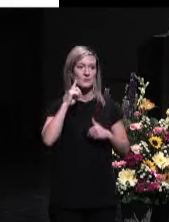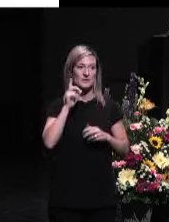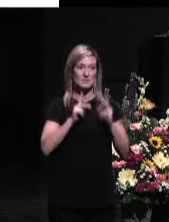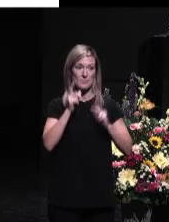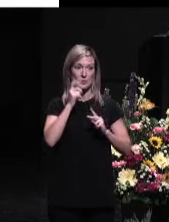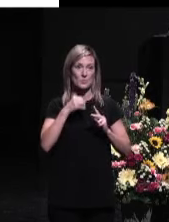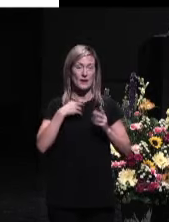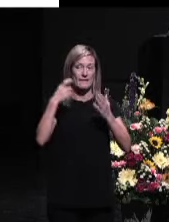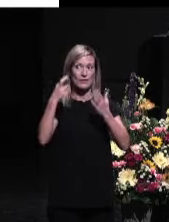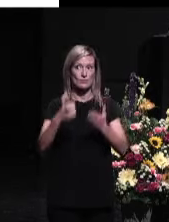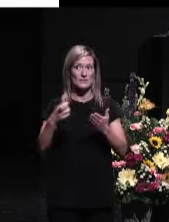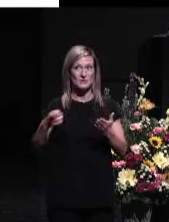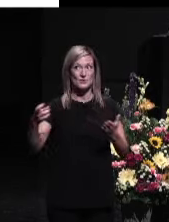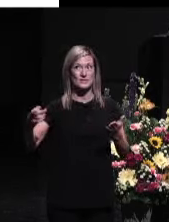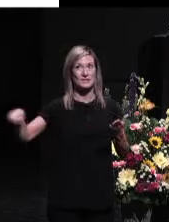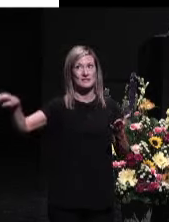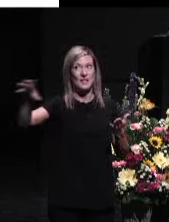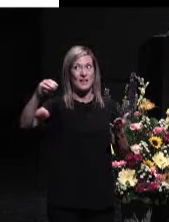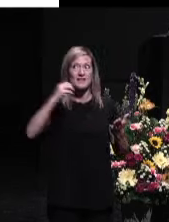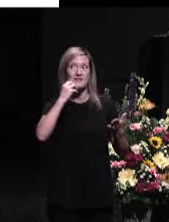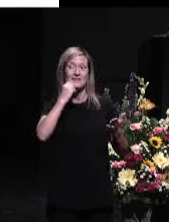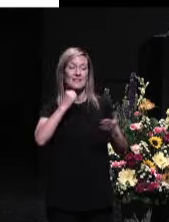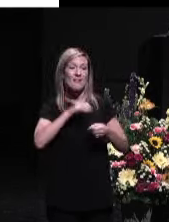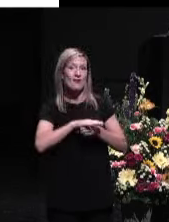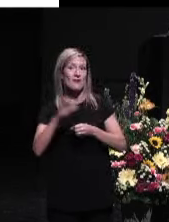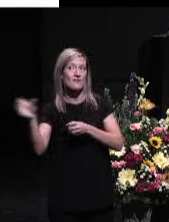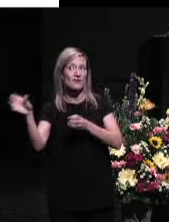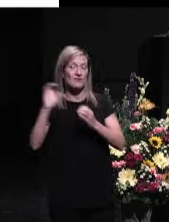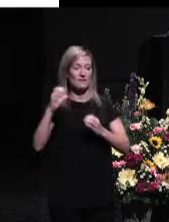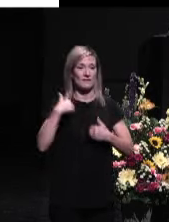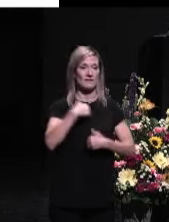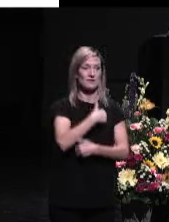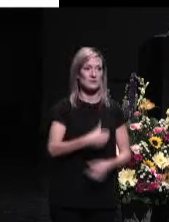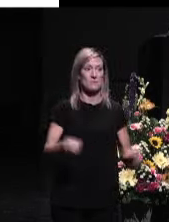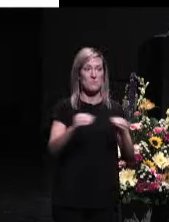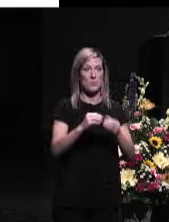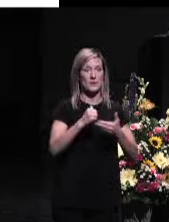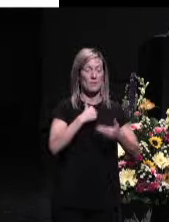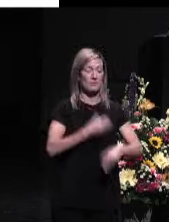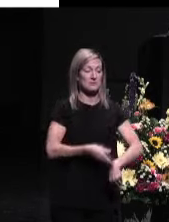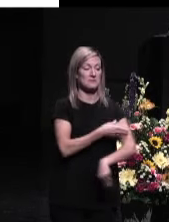are care enough about it to actually give us more resources to help us do that?